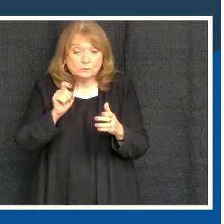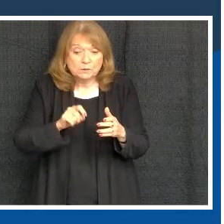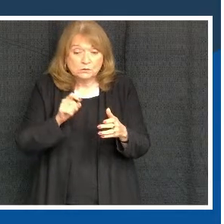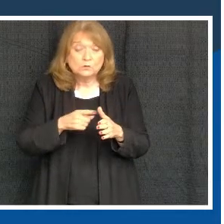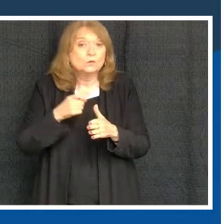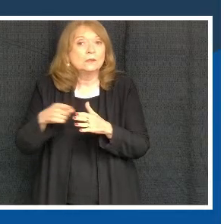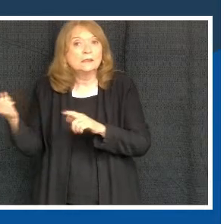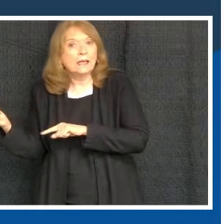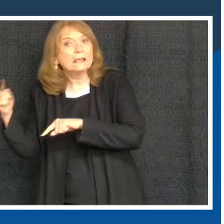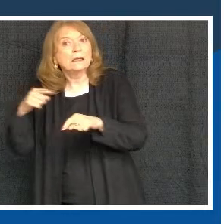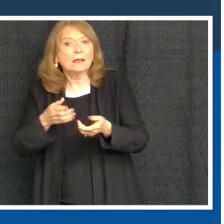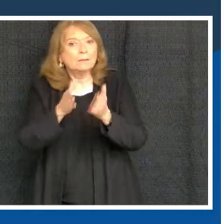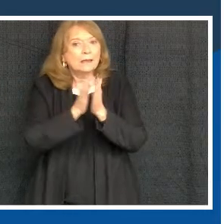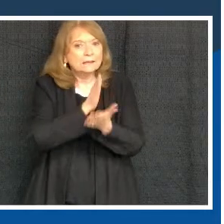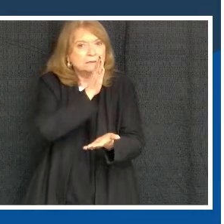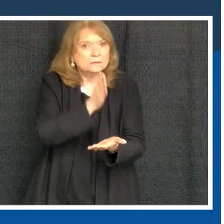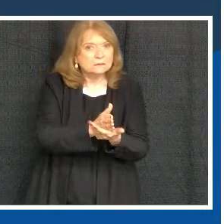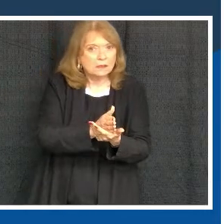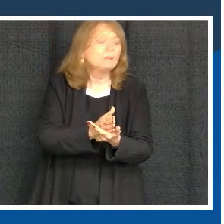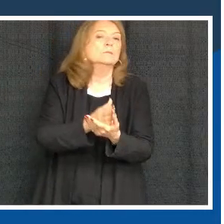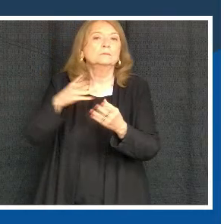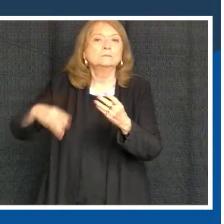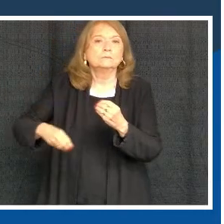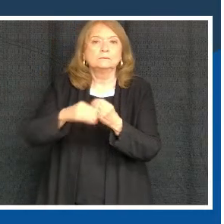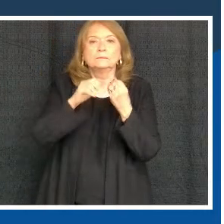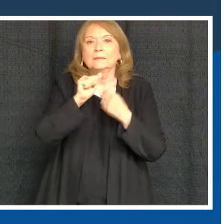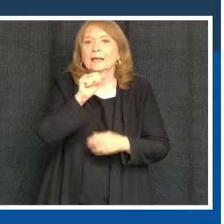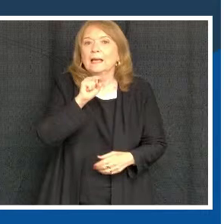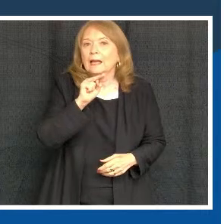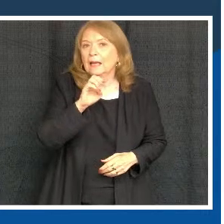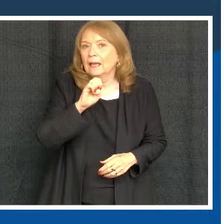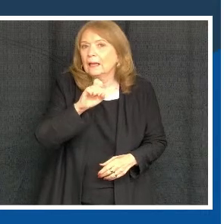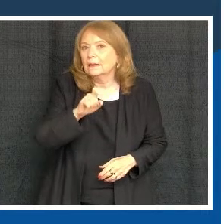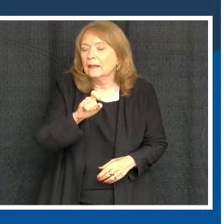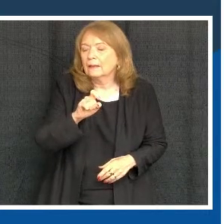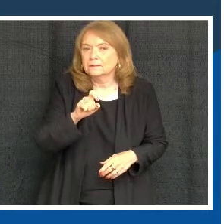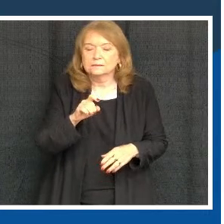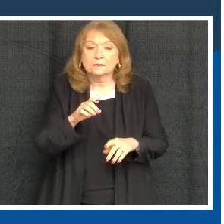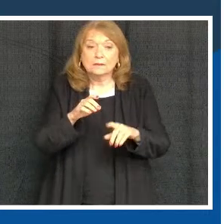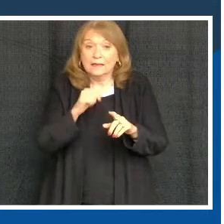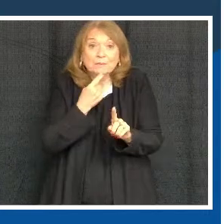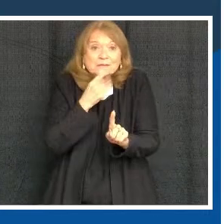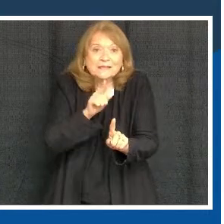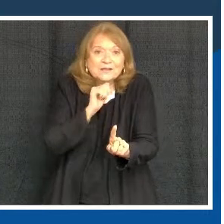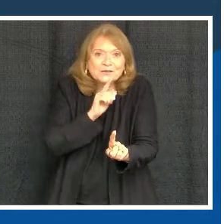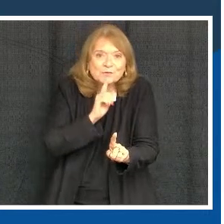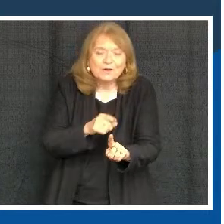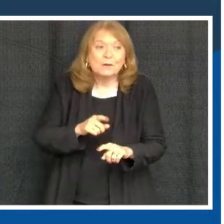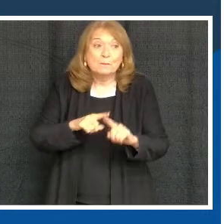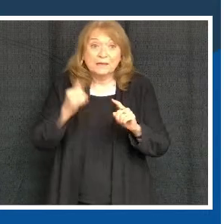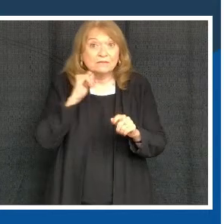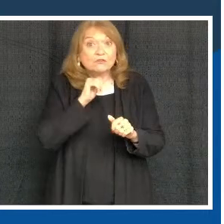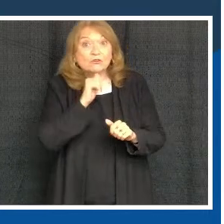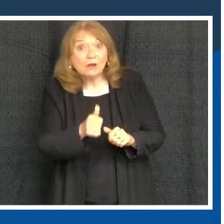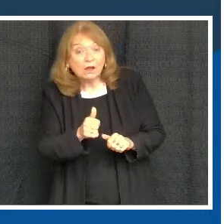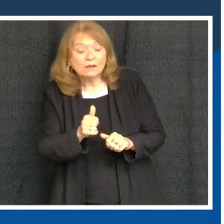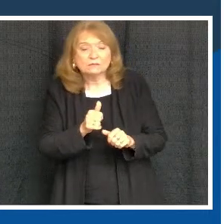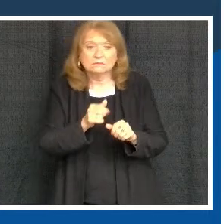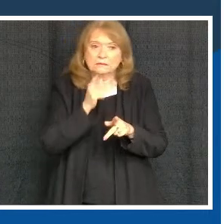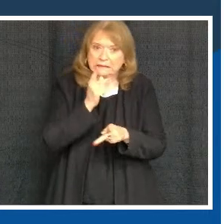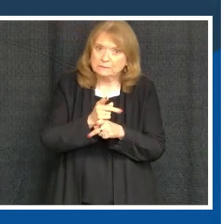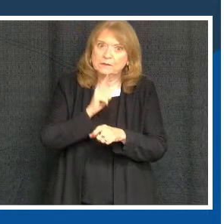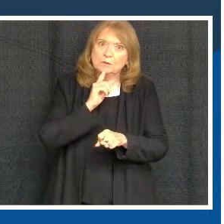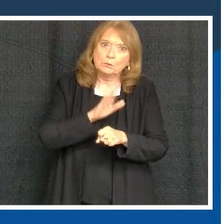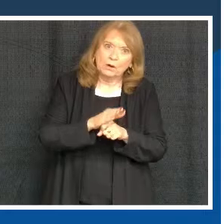of reversing that because the city didn't, and we're not saying you are, but if you weren't following through on a promise that was made.